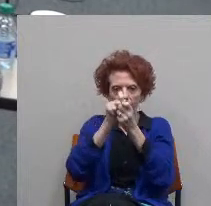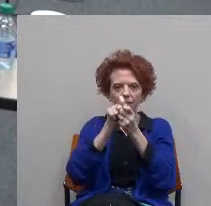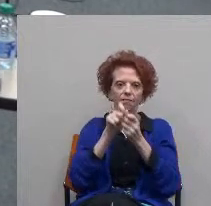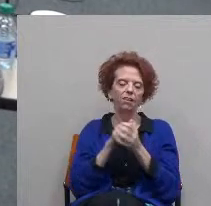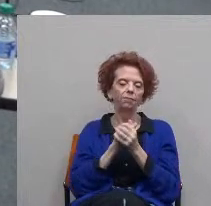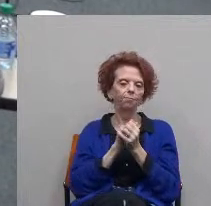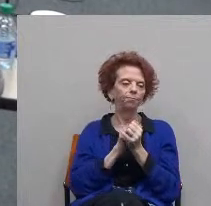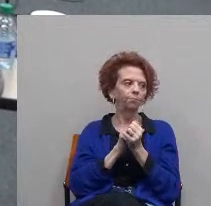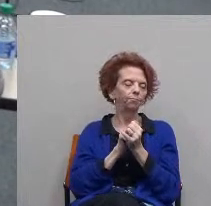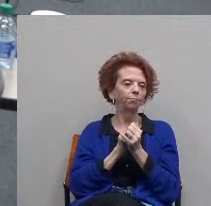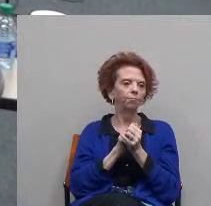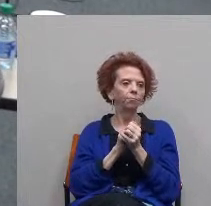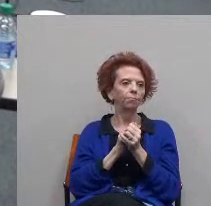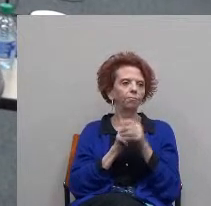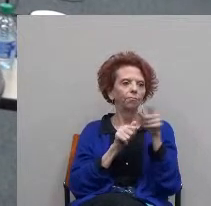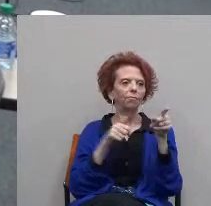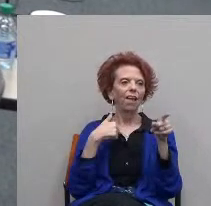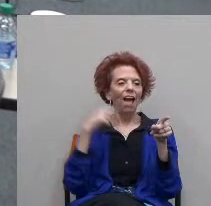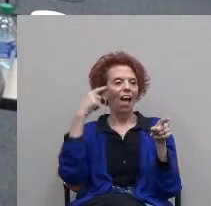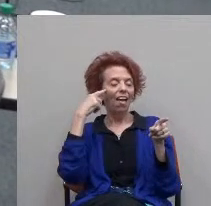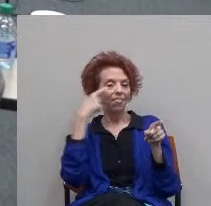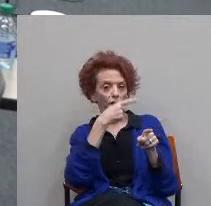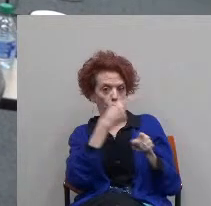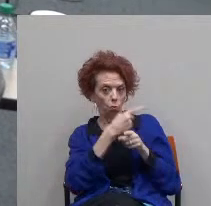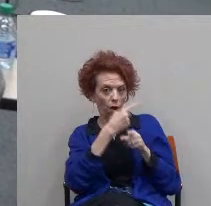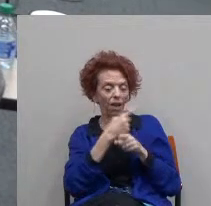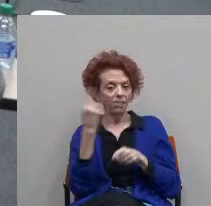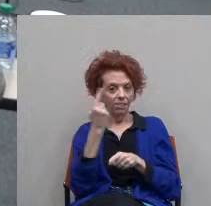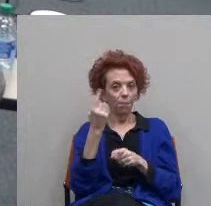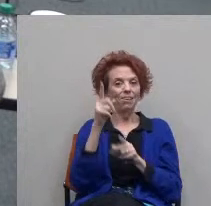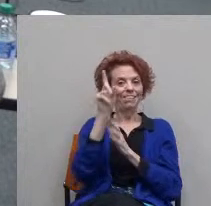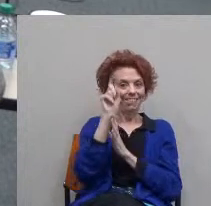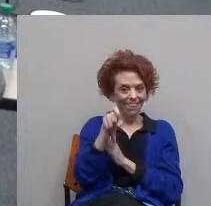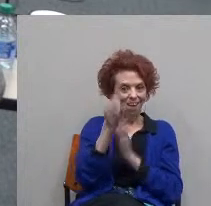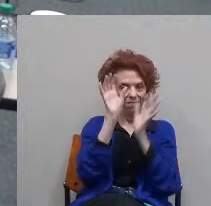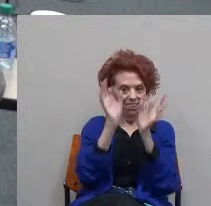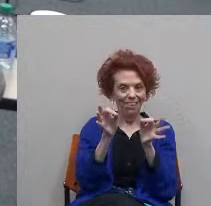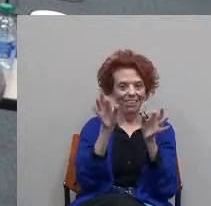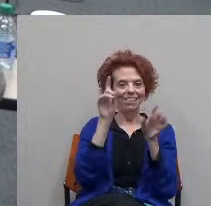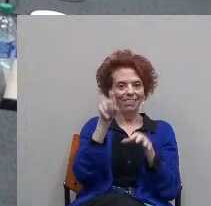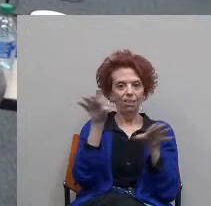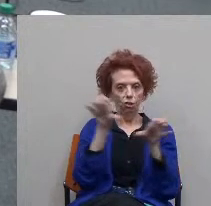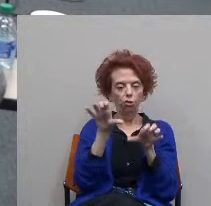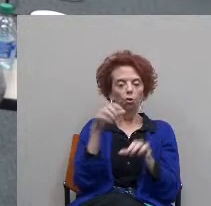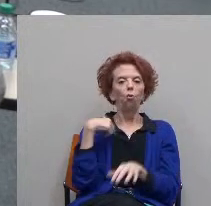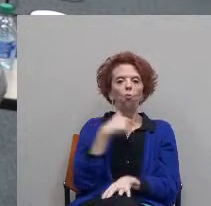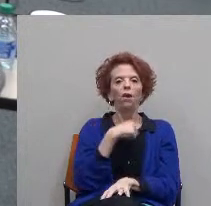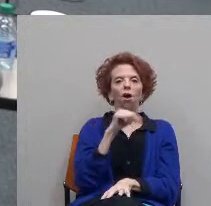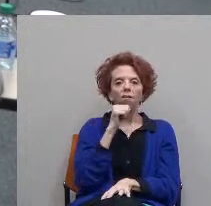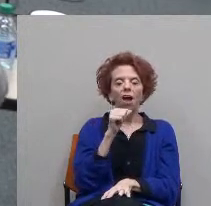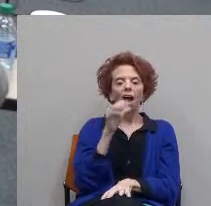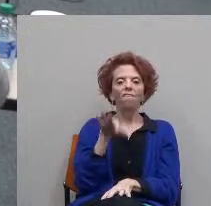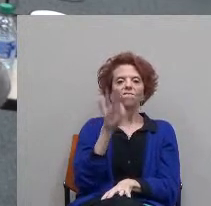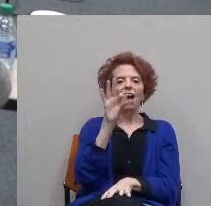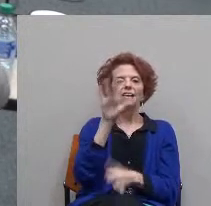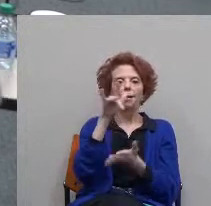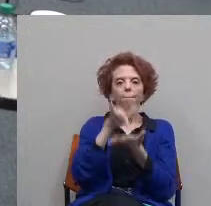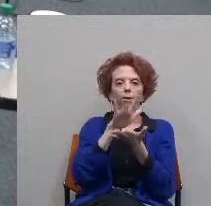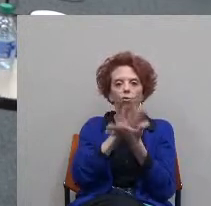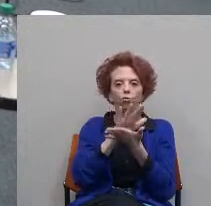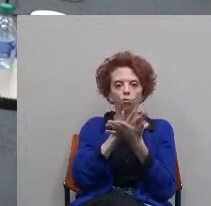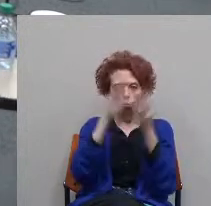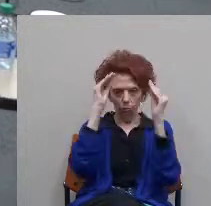grade. And I think you're right, something definitely needs to be done. We are not finding middle